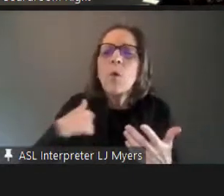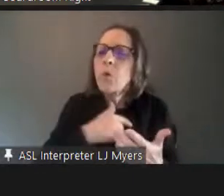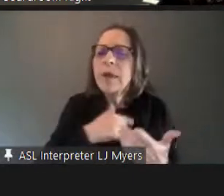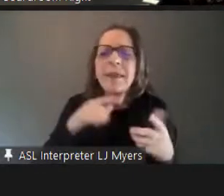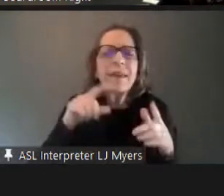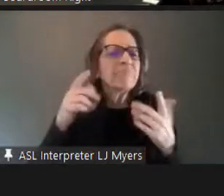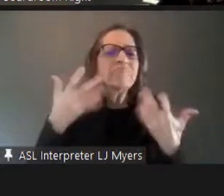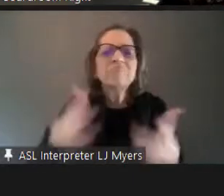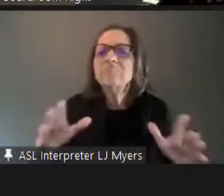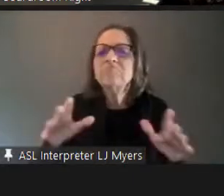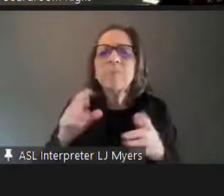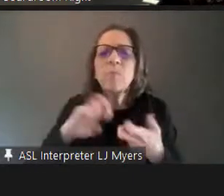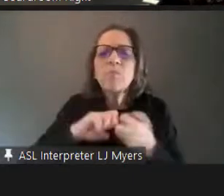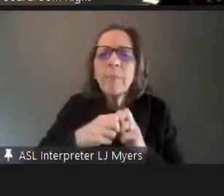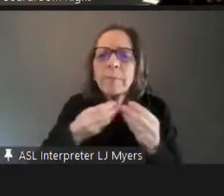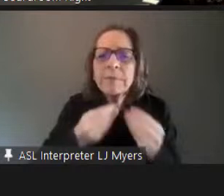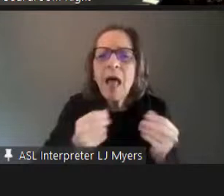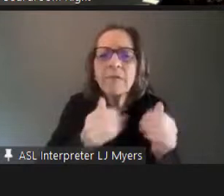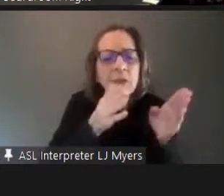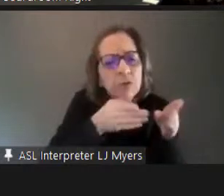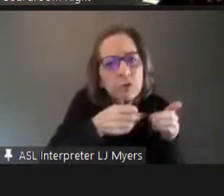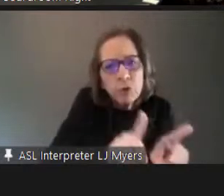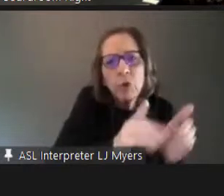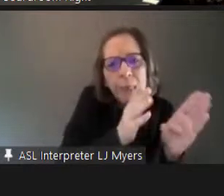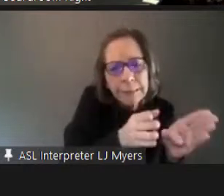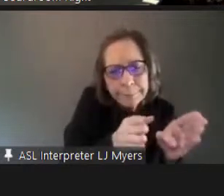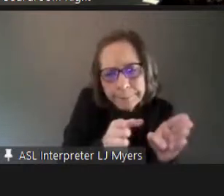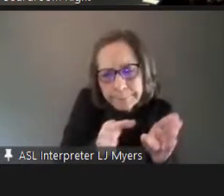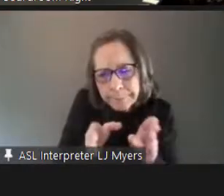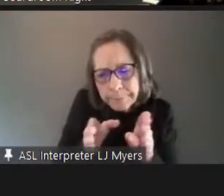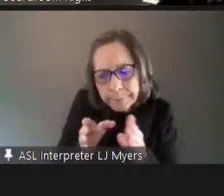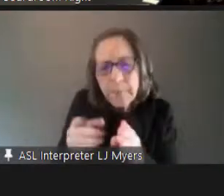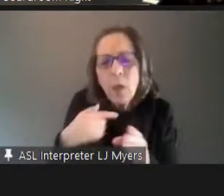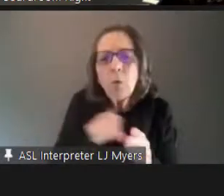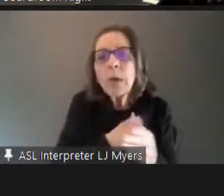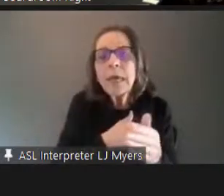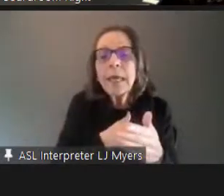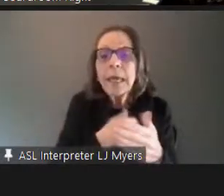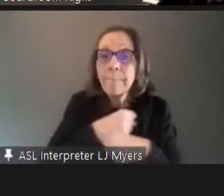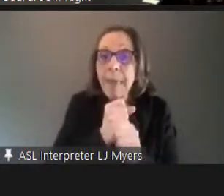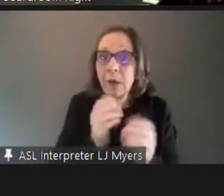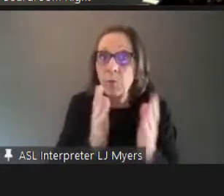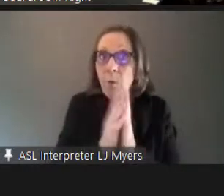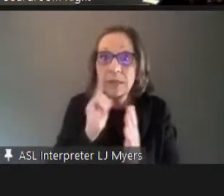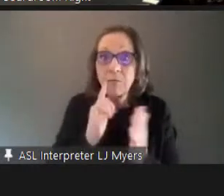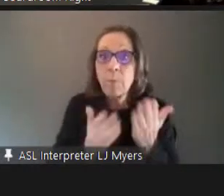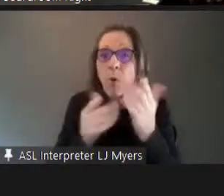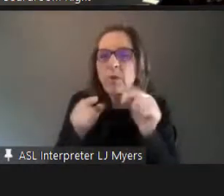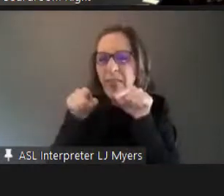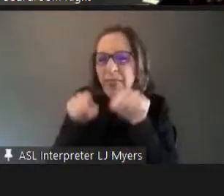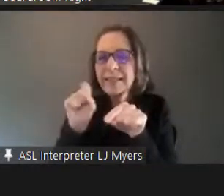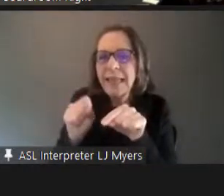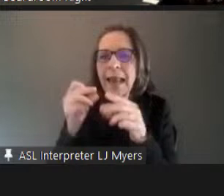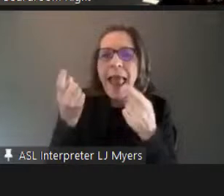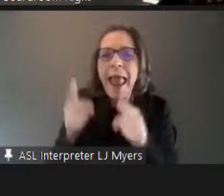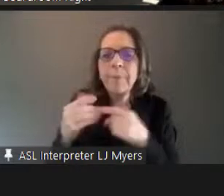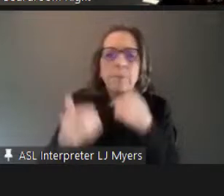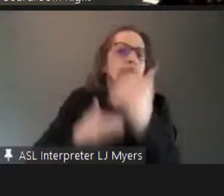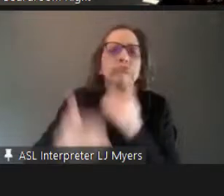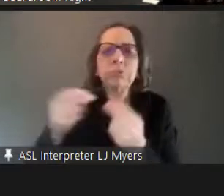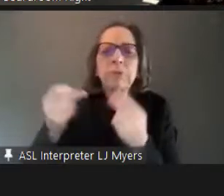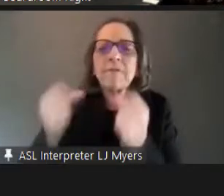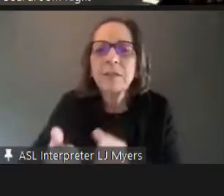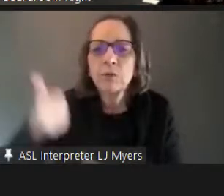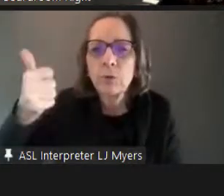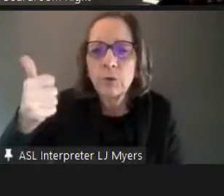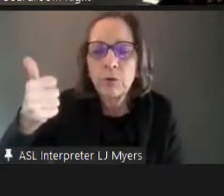lot of the problem solving throughout. So as we're developing the request for proposal, we think we can do that faster. We actually think we can then speed up the procurement